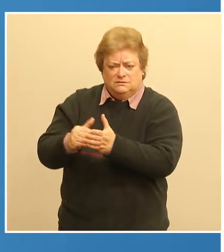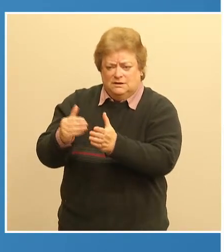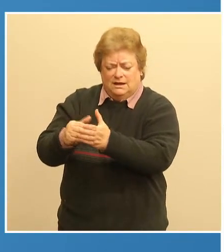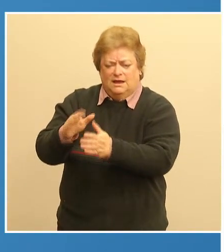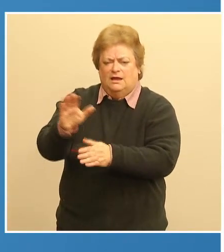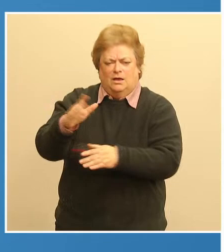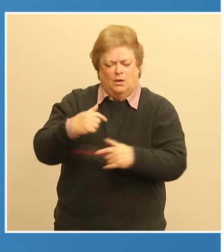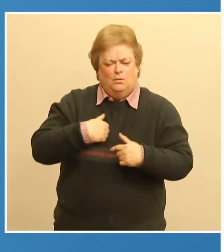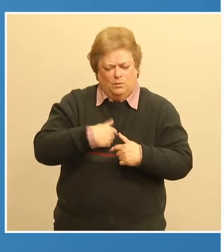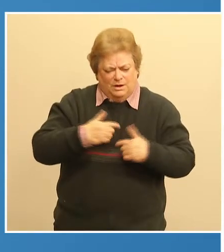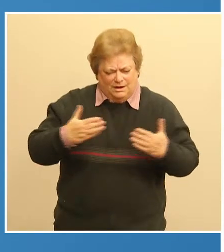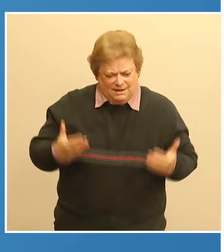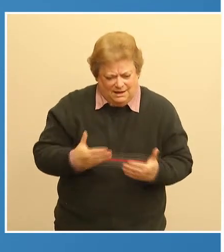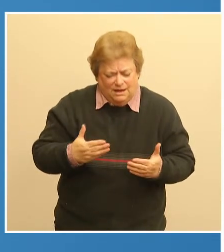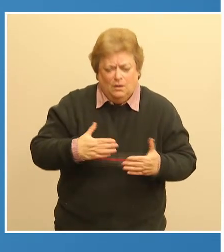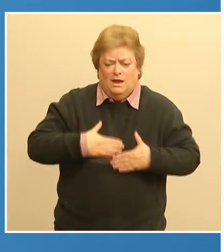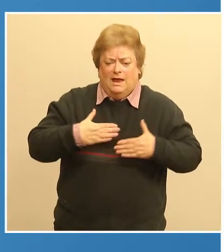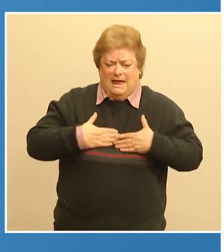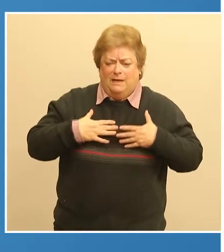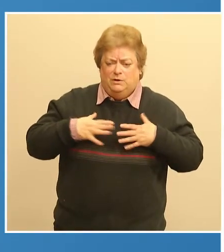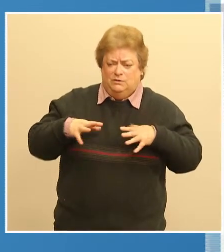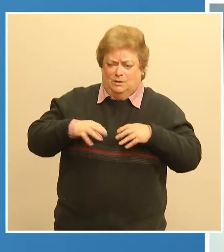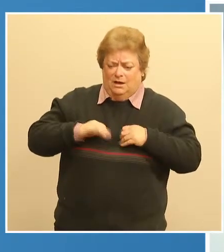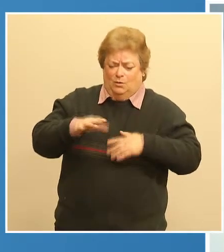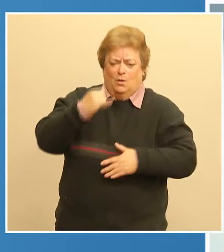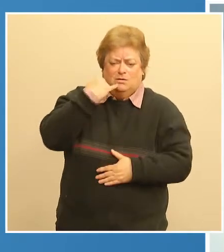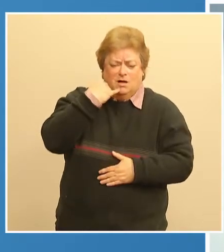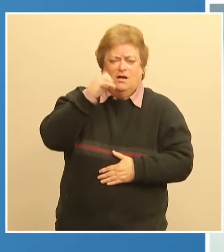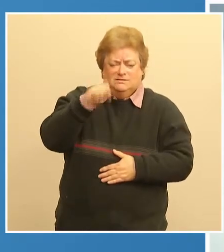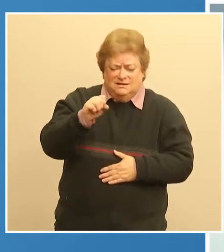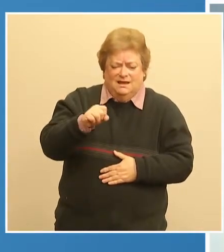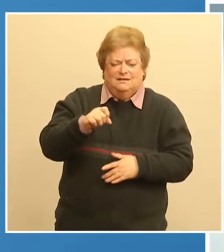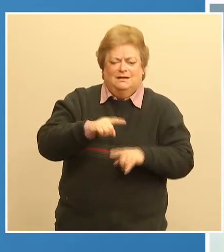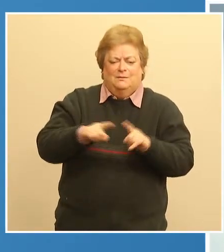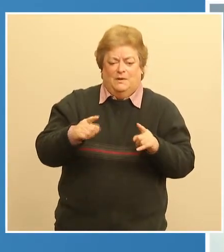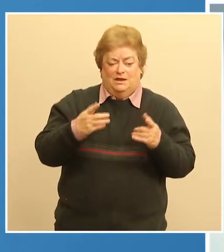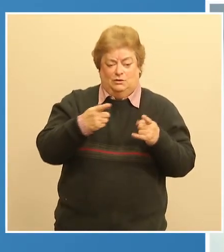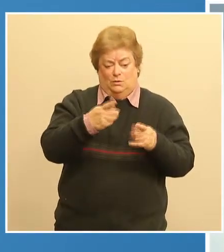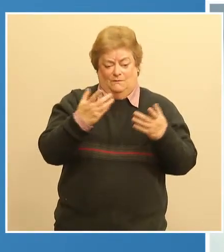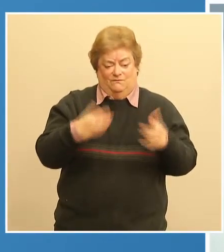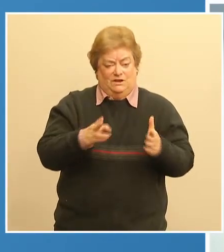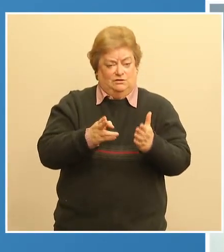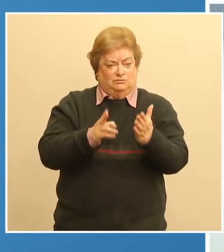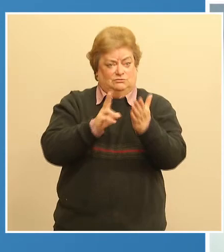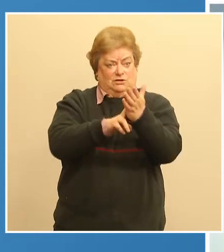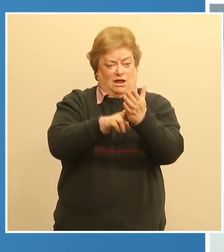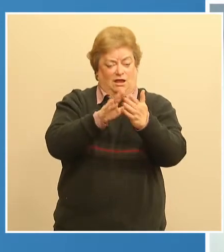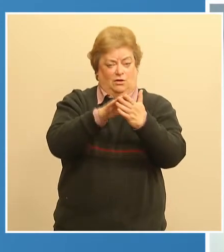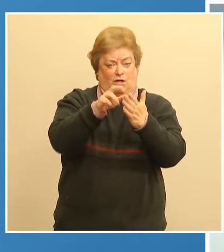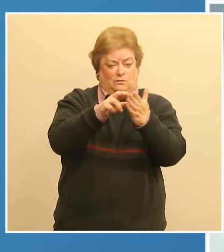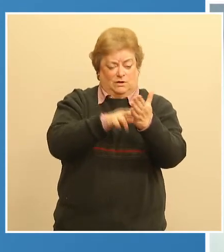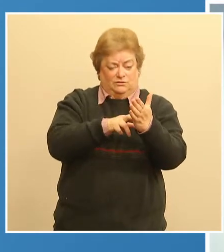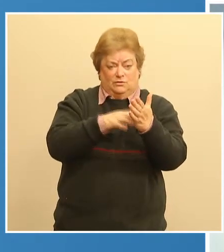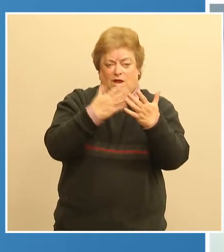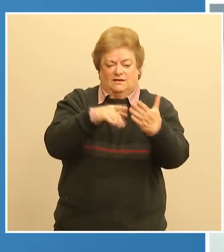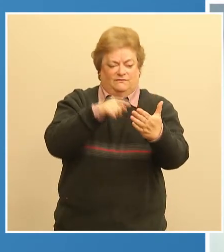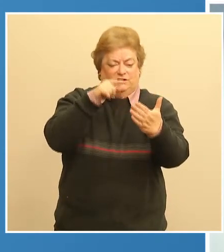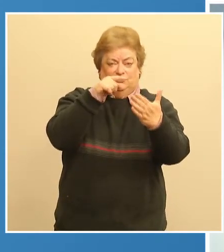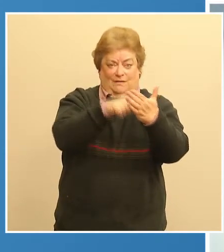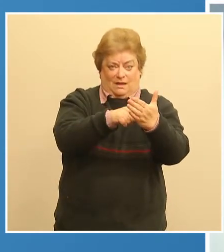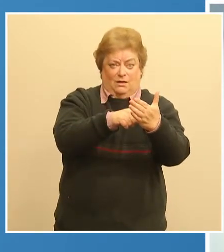here for you, and we're happy to take those calls. But once you've signed up on the registry, it's there,